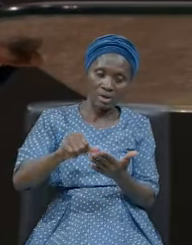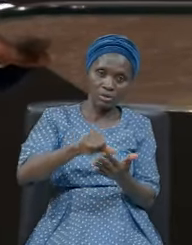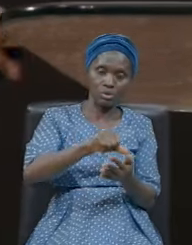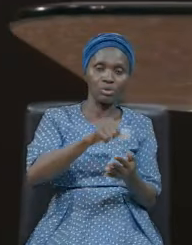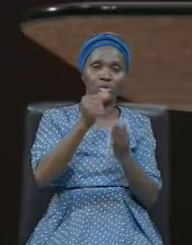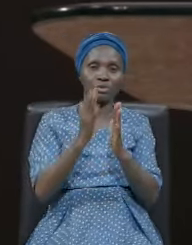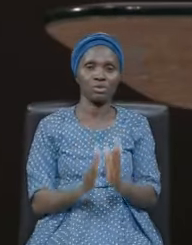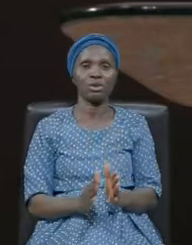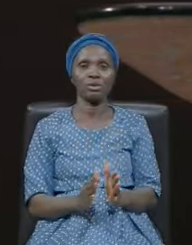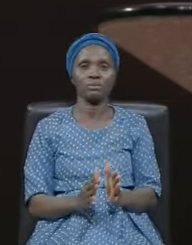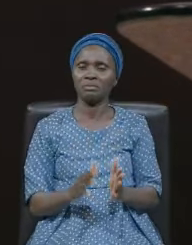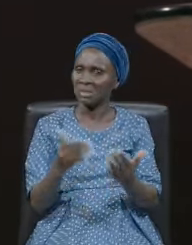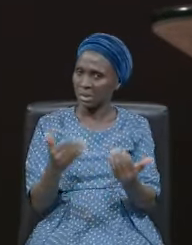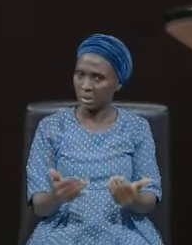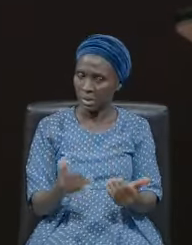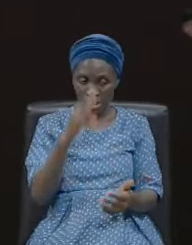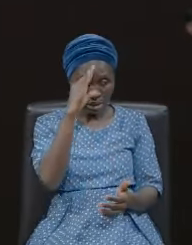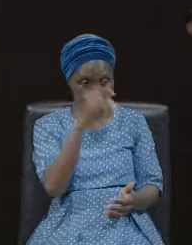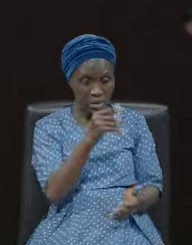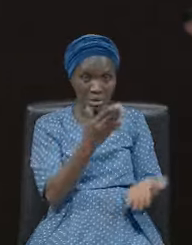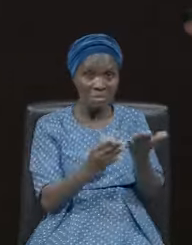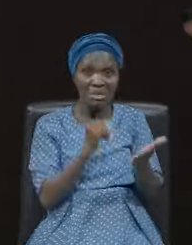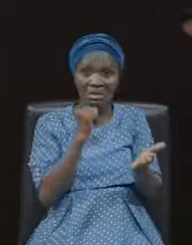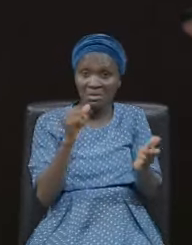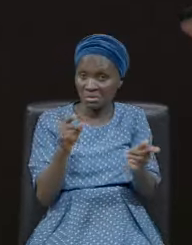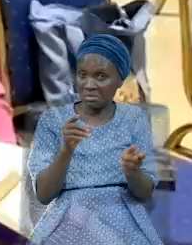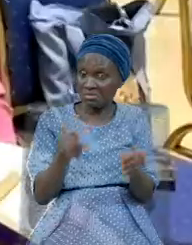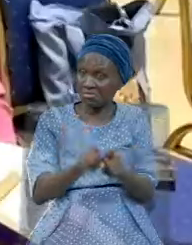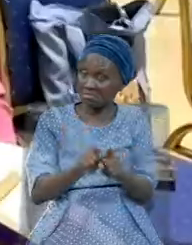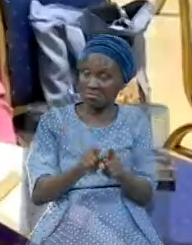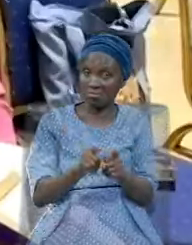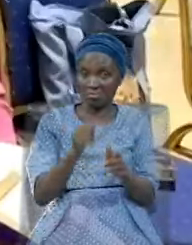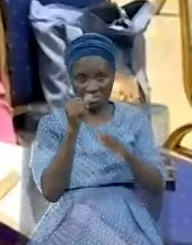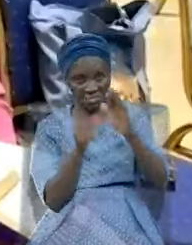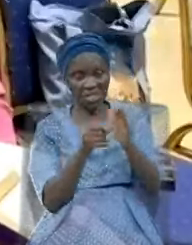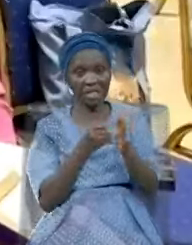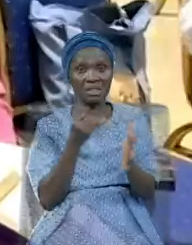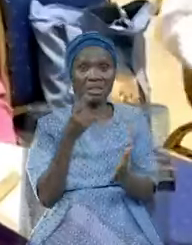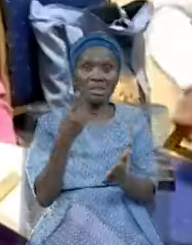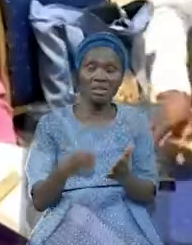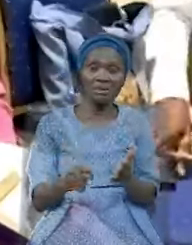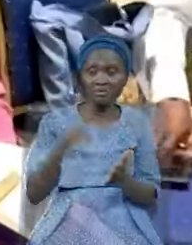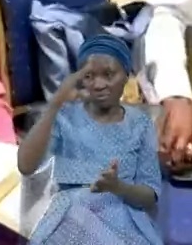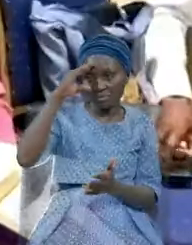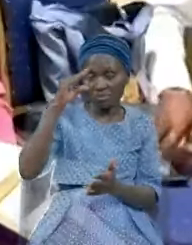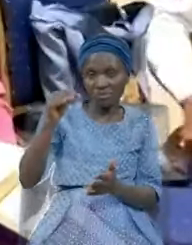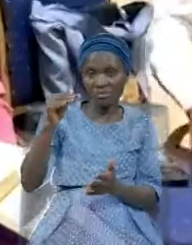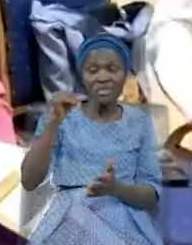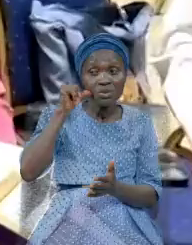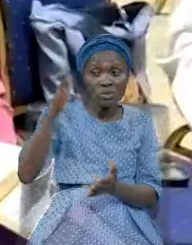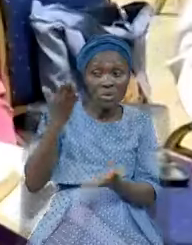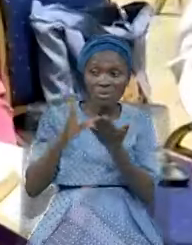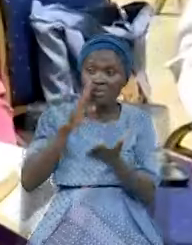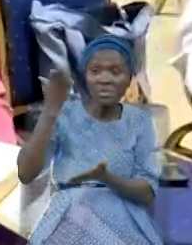it. The wife may be there, and the man uses bold face.